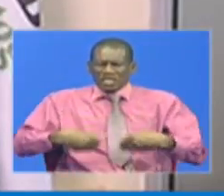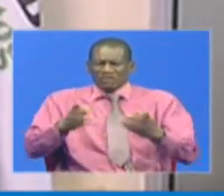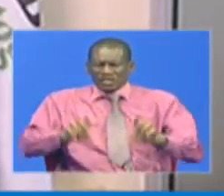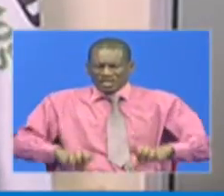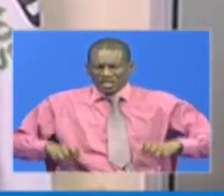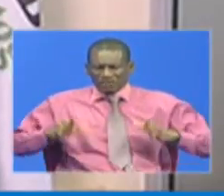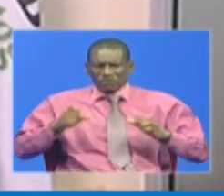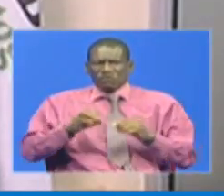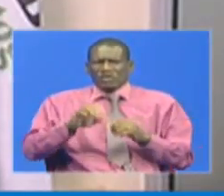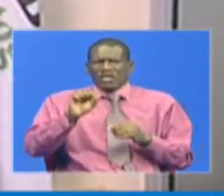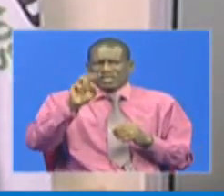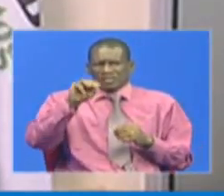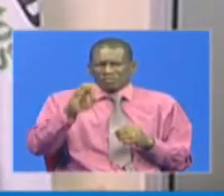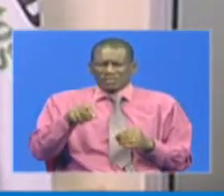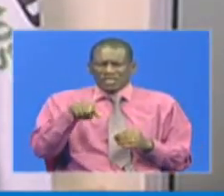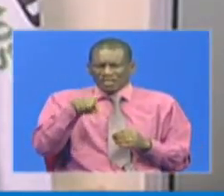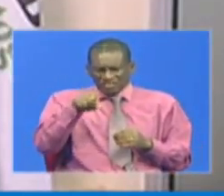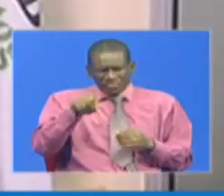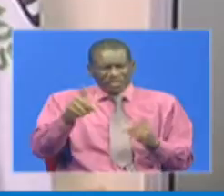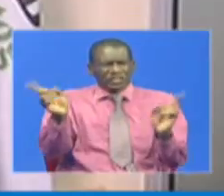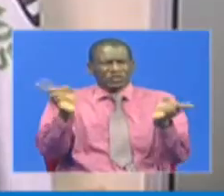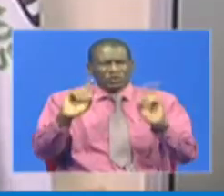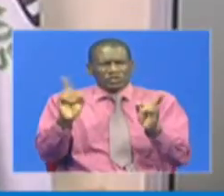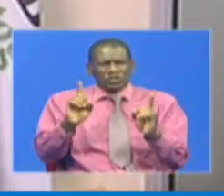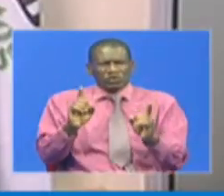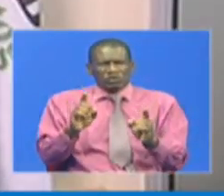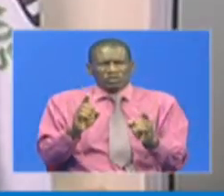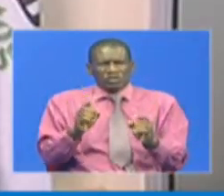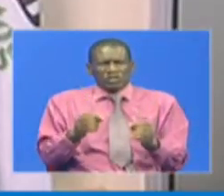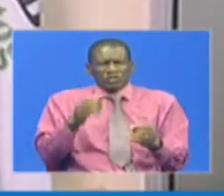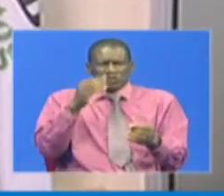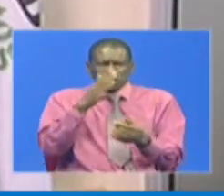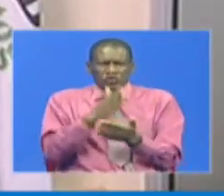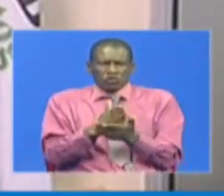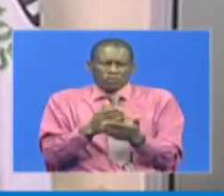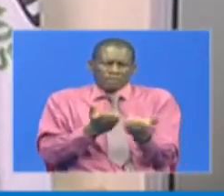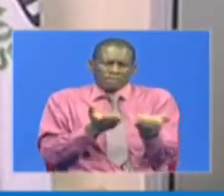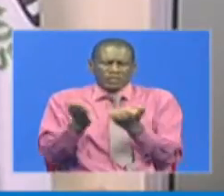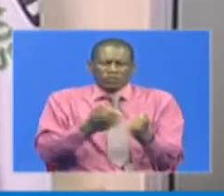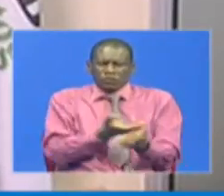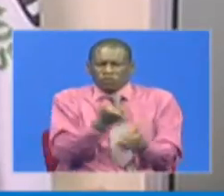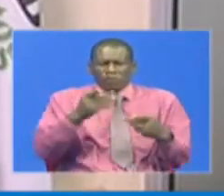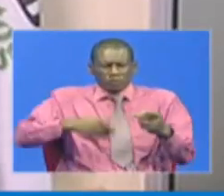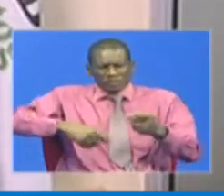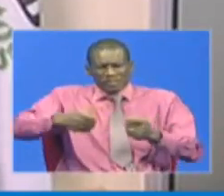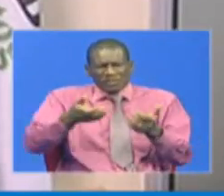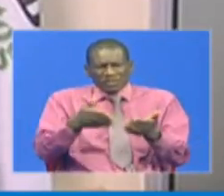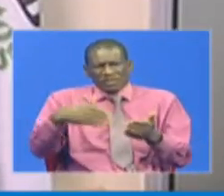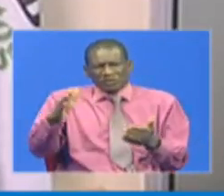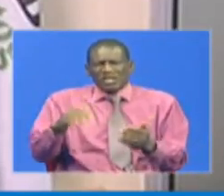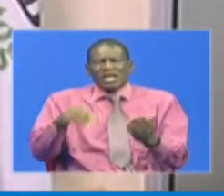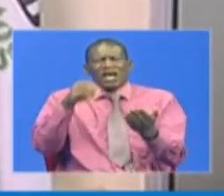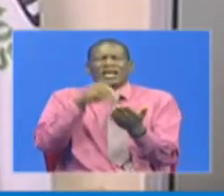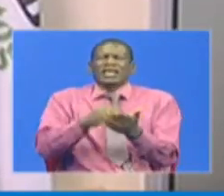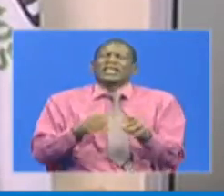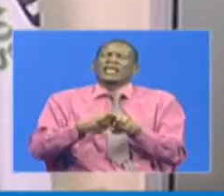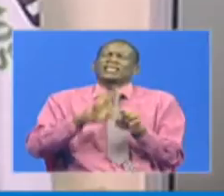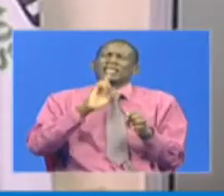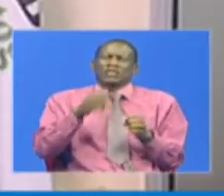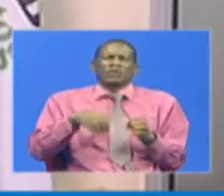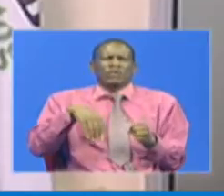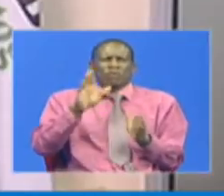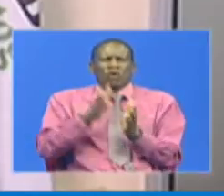SMEs. This does not necessarily come to stop businesses for those who are exporting. Again, like I said, there are more and